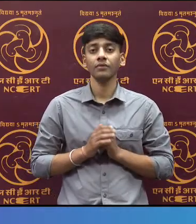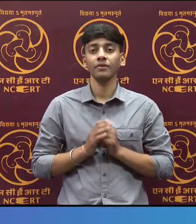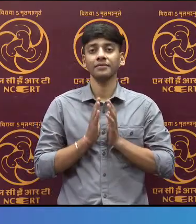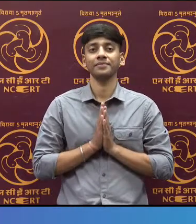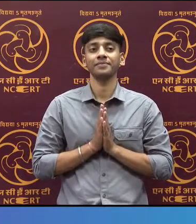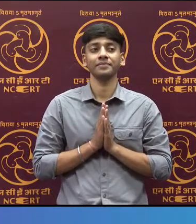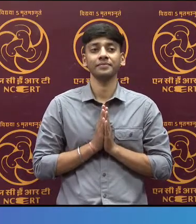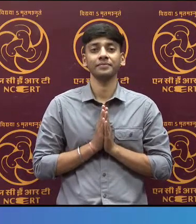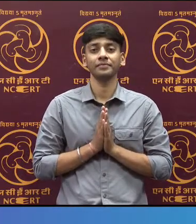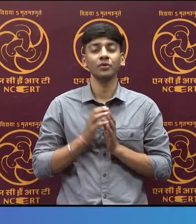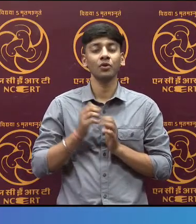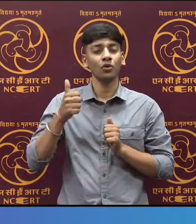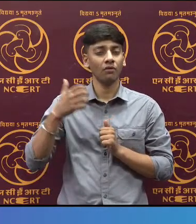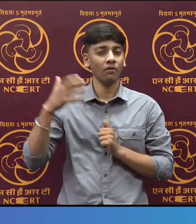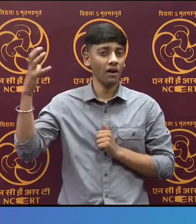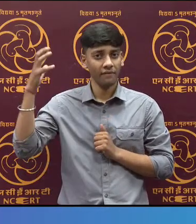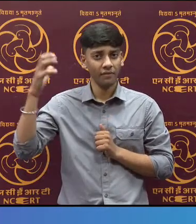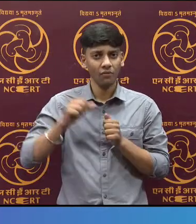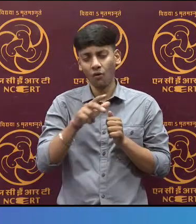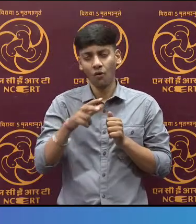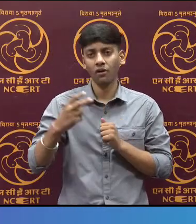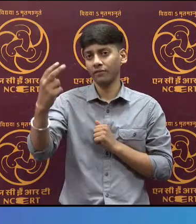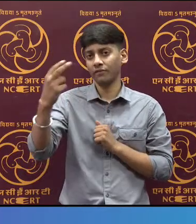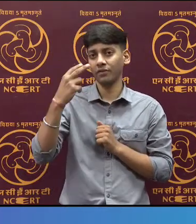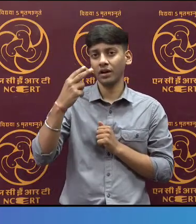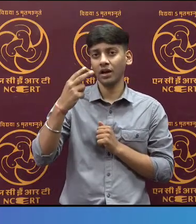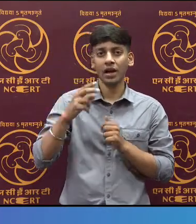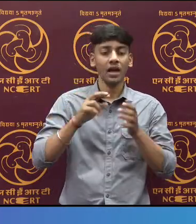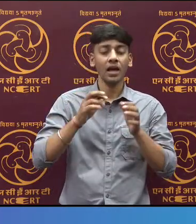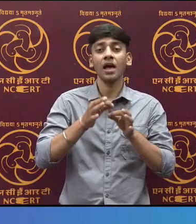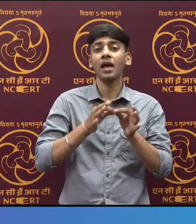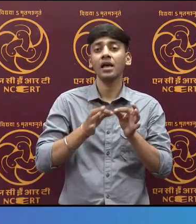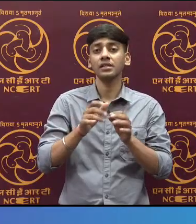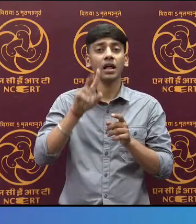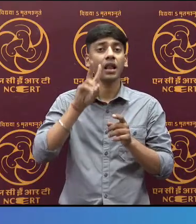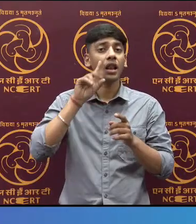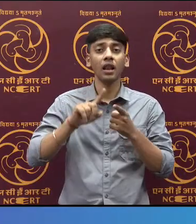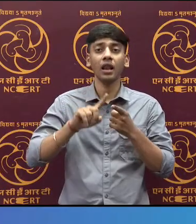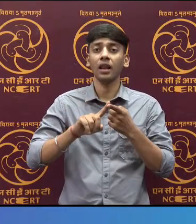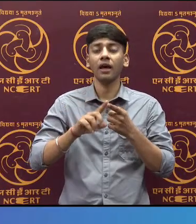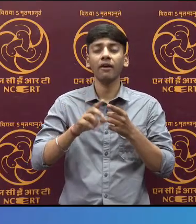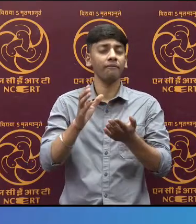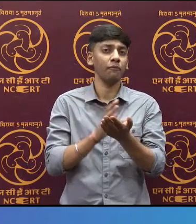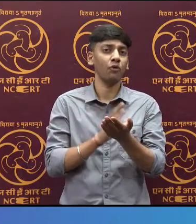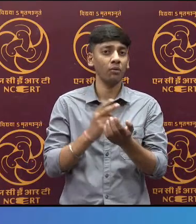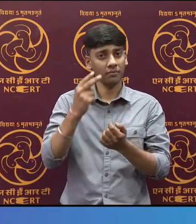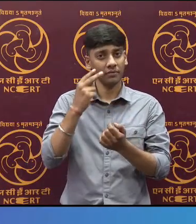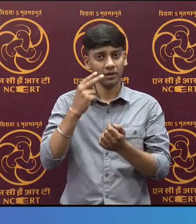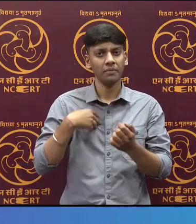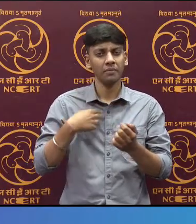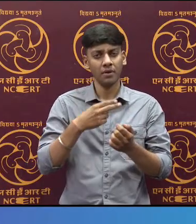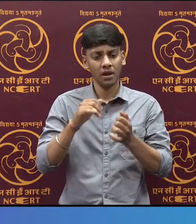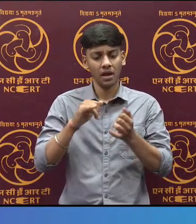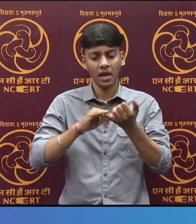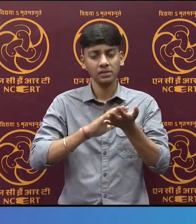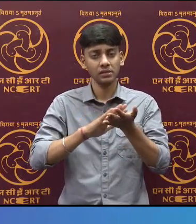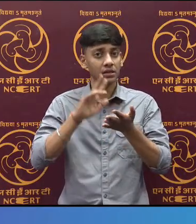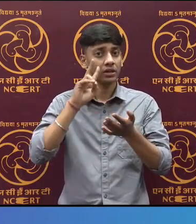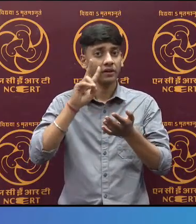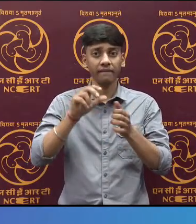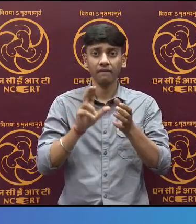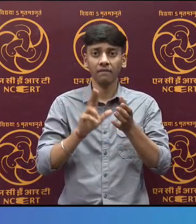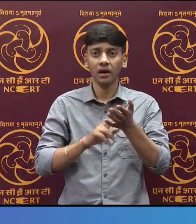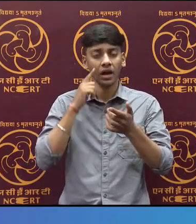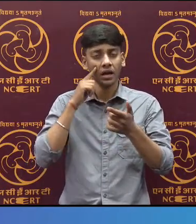Namaskar and a very good afternoon to all the viewers watching NCERT's live and interactive program. I am Shivani Jha and you have